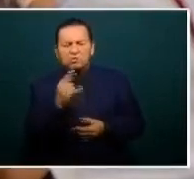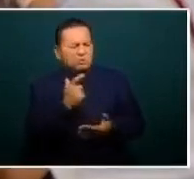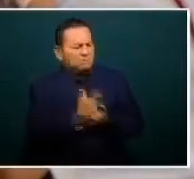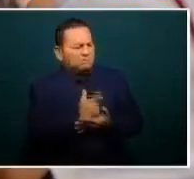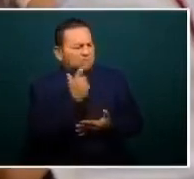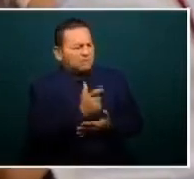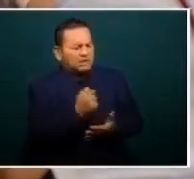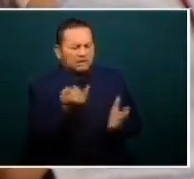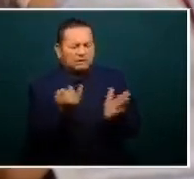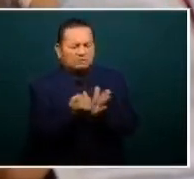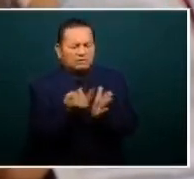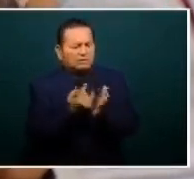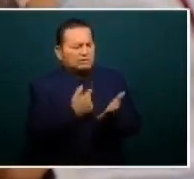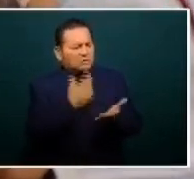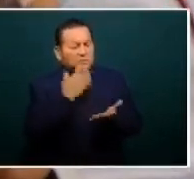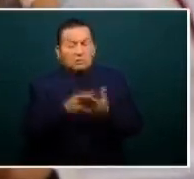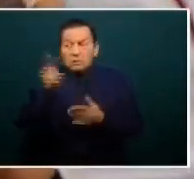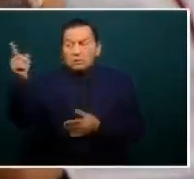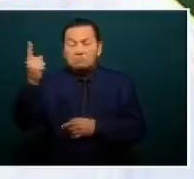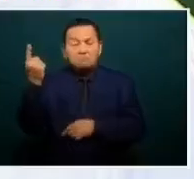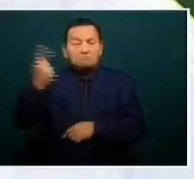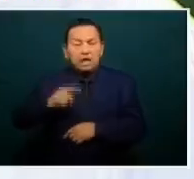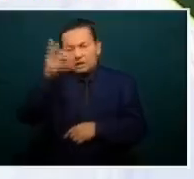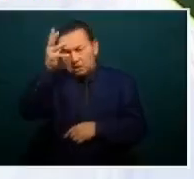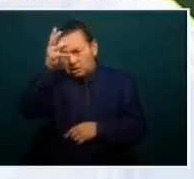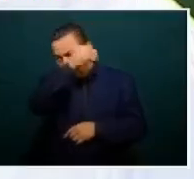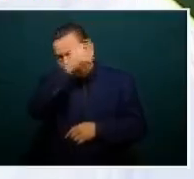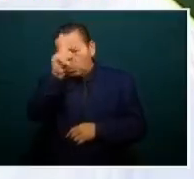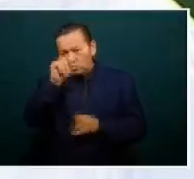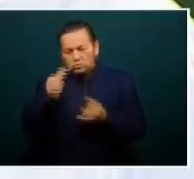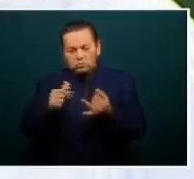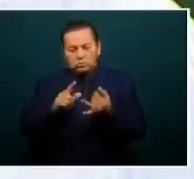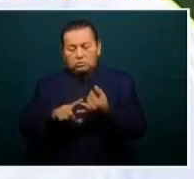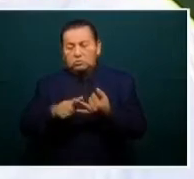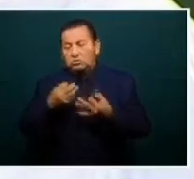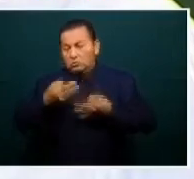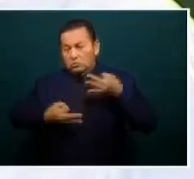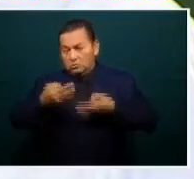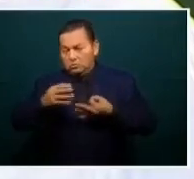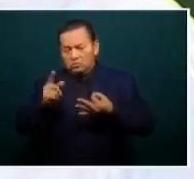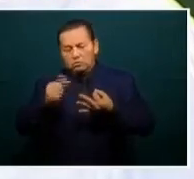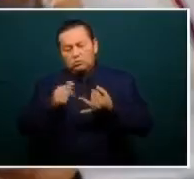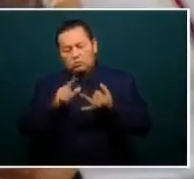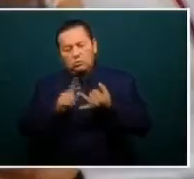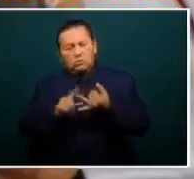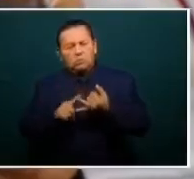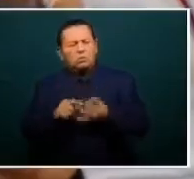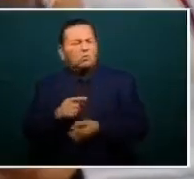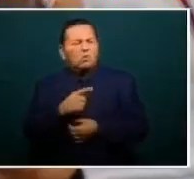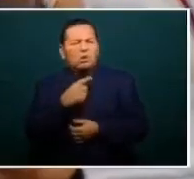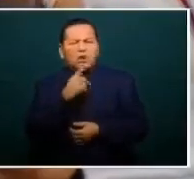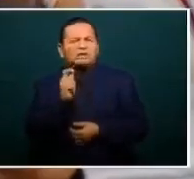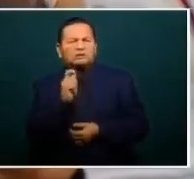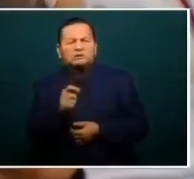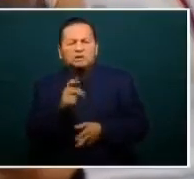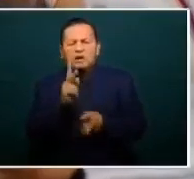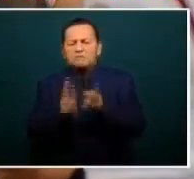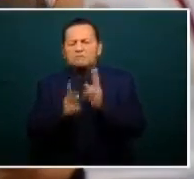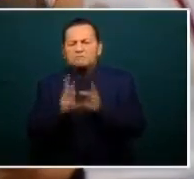So are you going to go to tribunals if they continue with these levies?